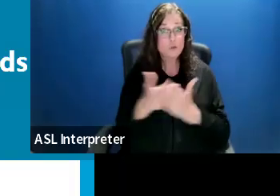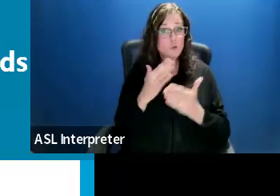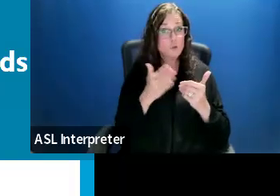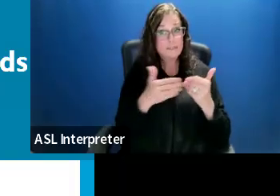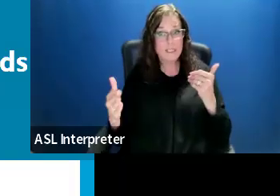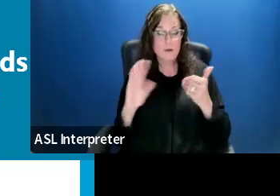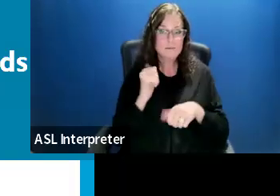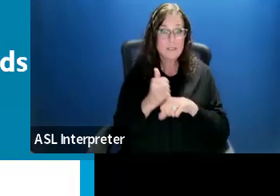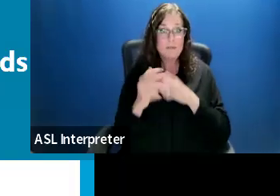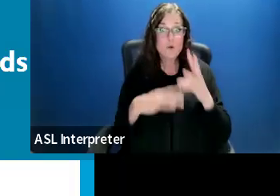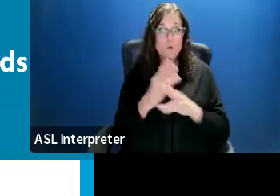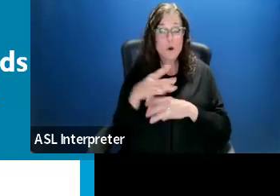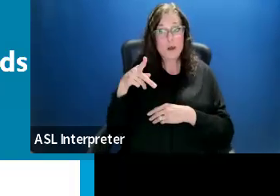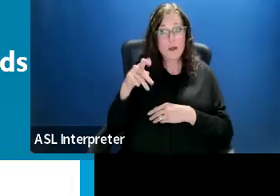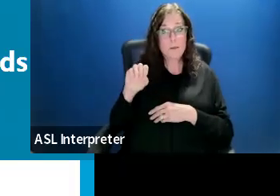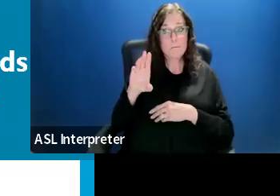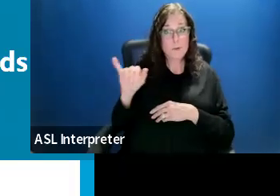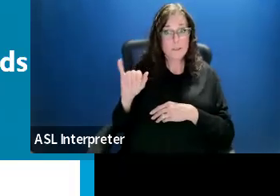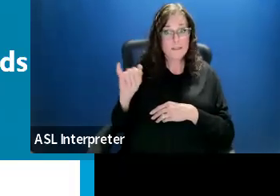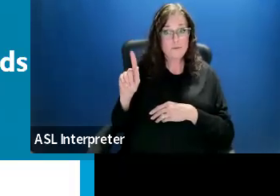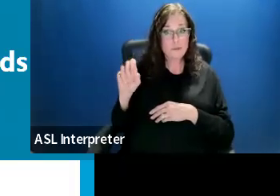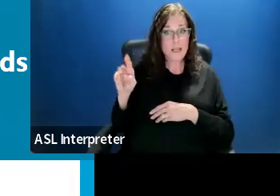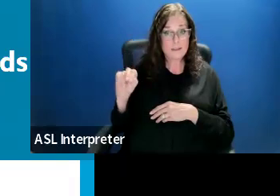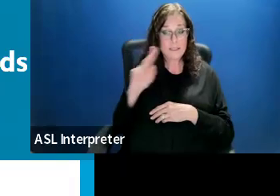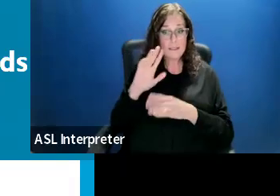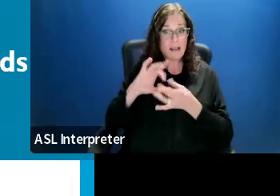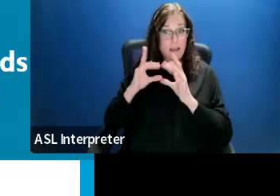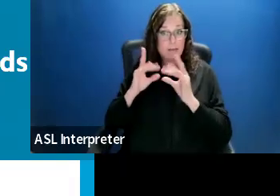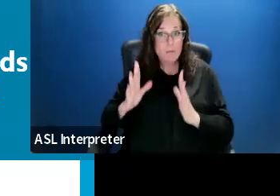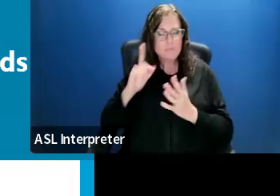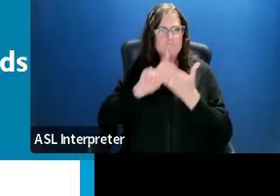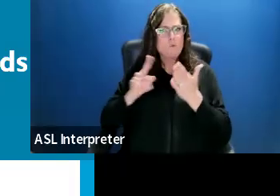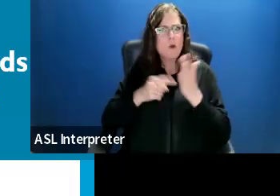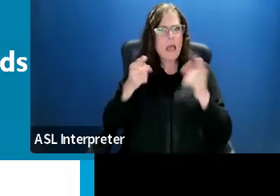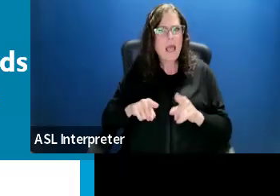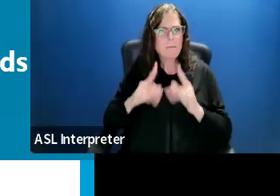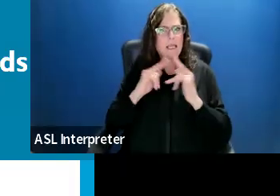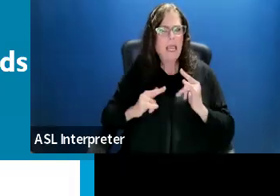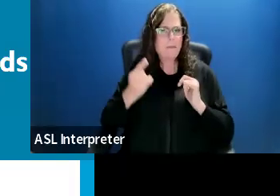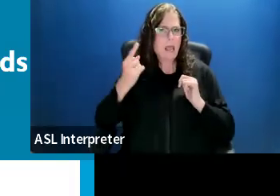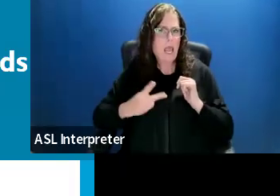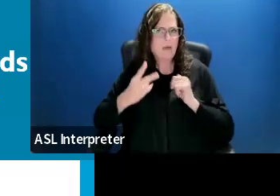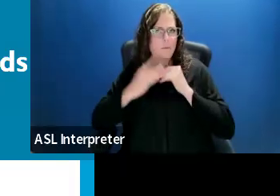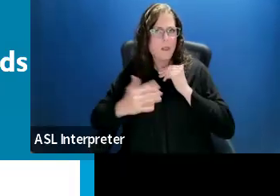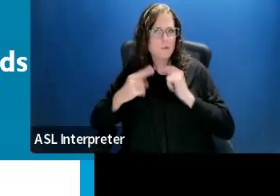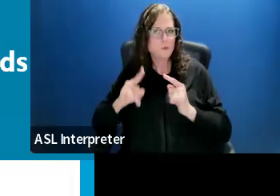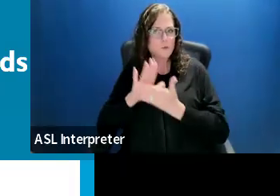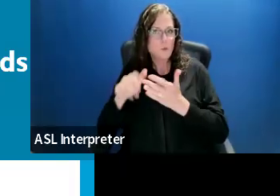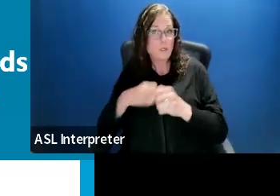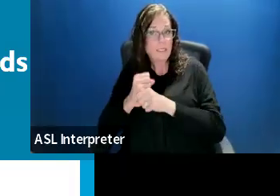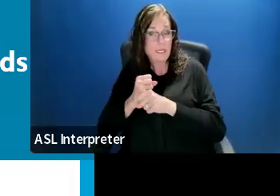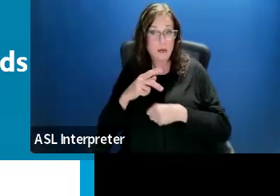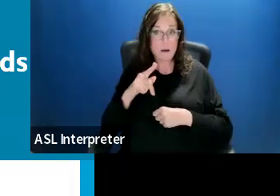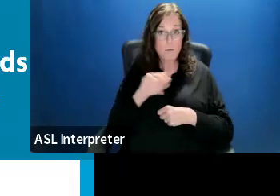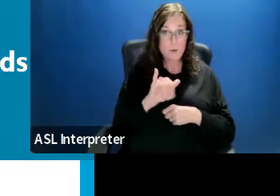series set in the world of Percy Jackson and the Olympians that explores what happens at Camp Half-Blood during the school year when